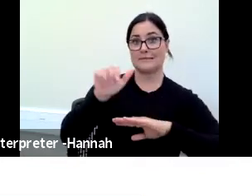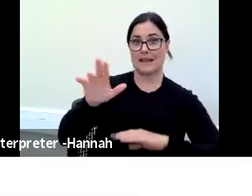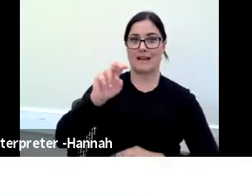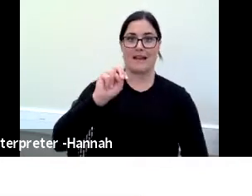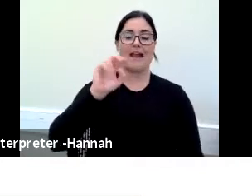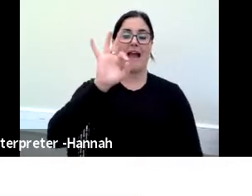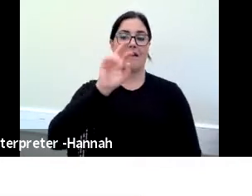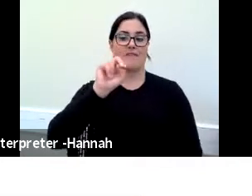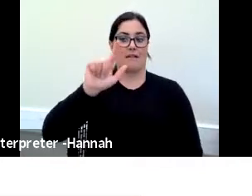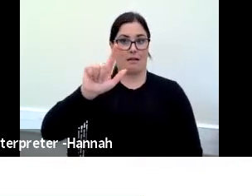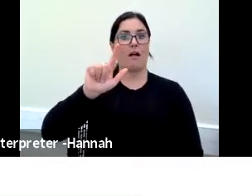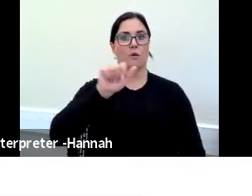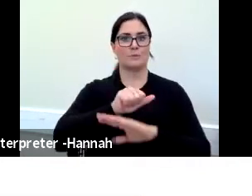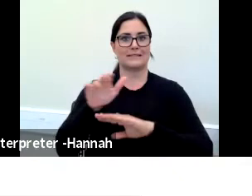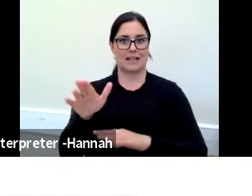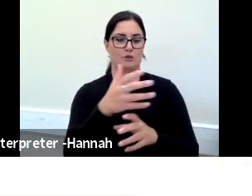notification letter.